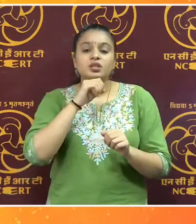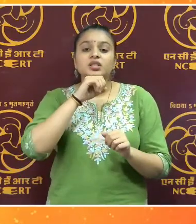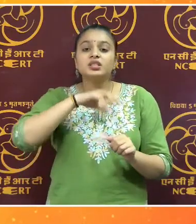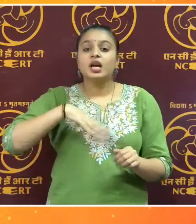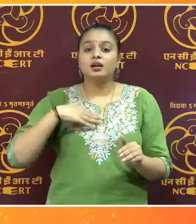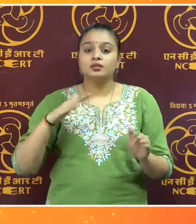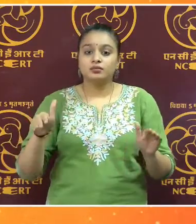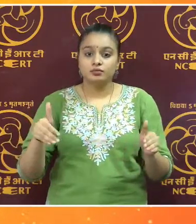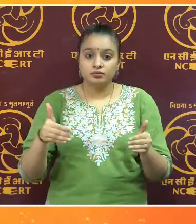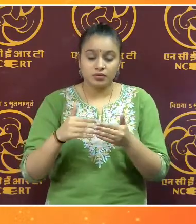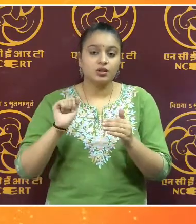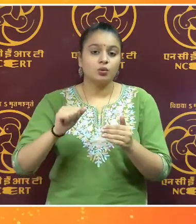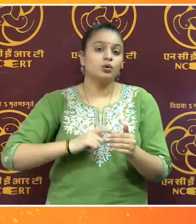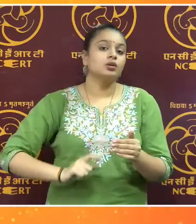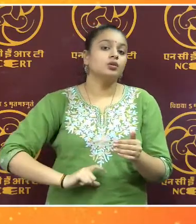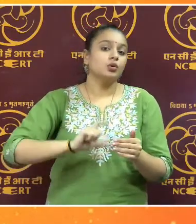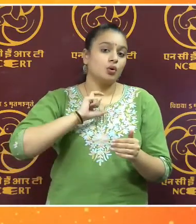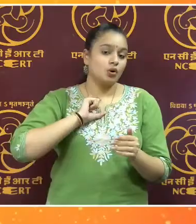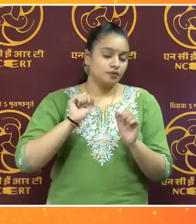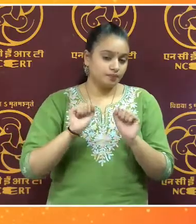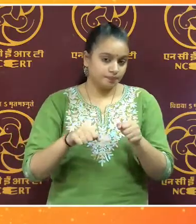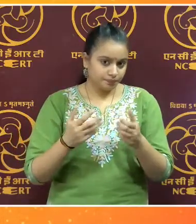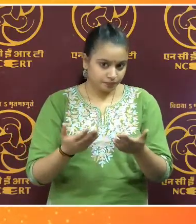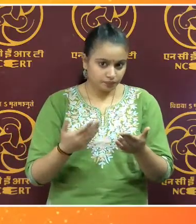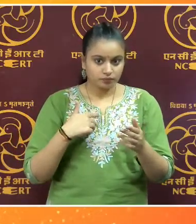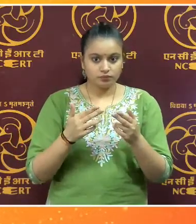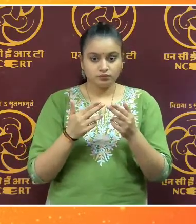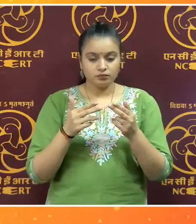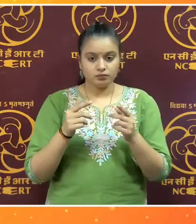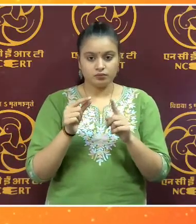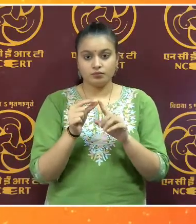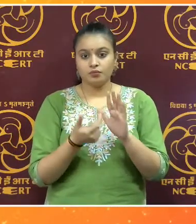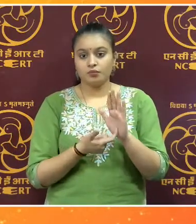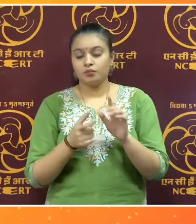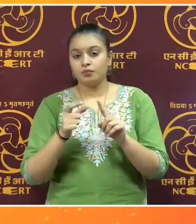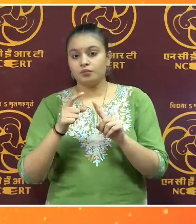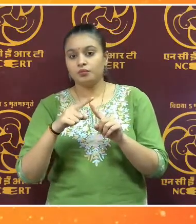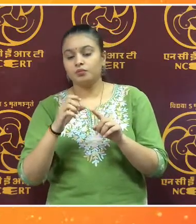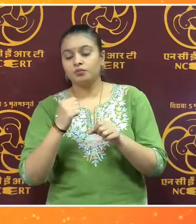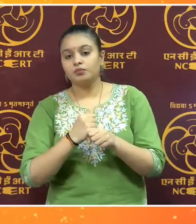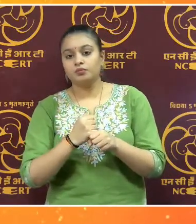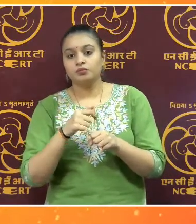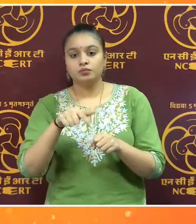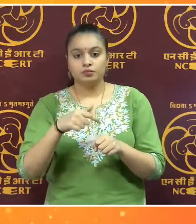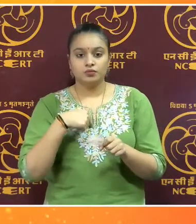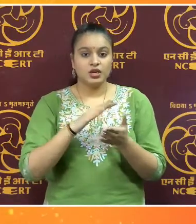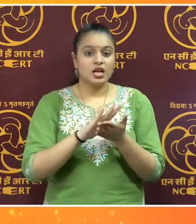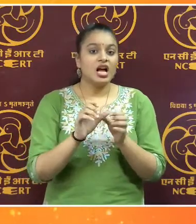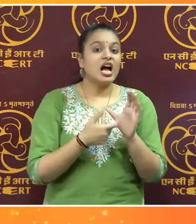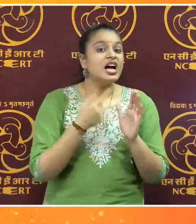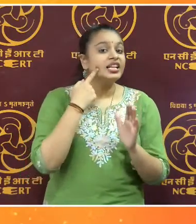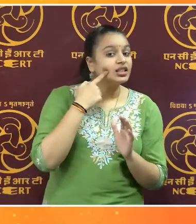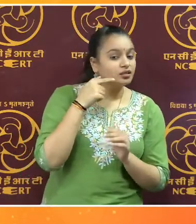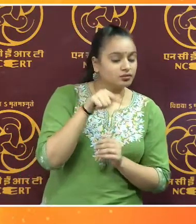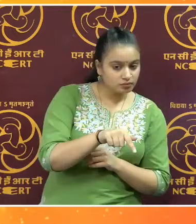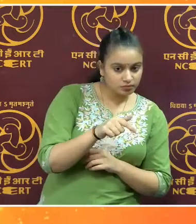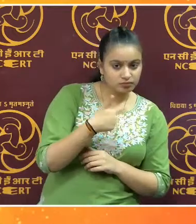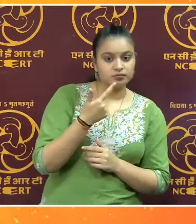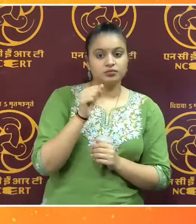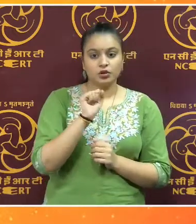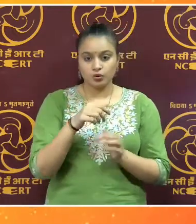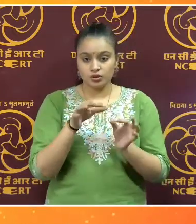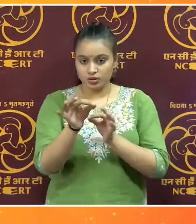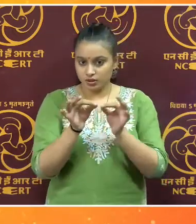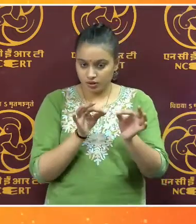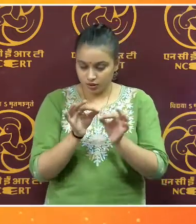man's confidence. So this is our protagonist, Mr. Hari. He is basically, as such, with the description